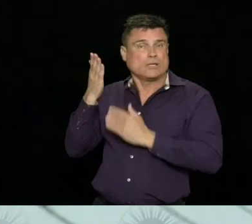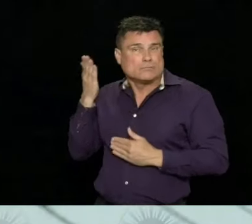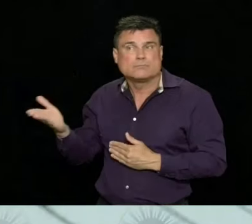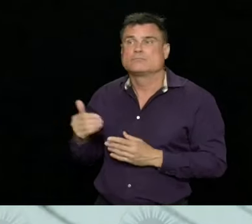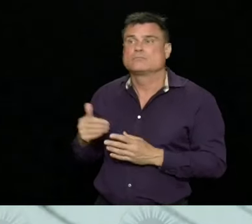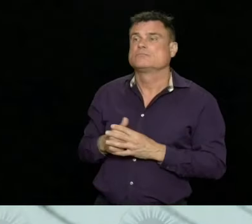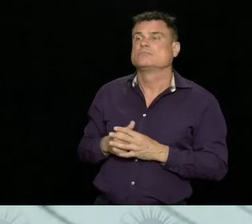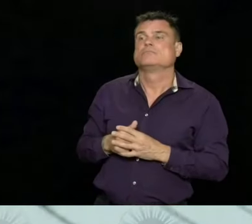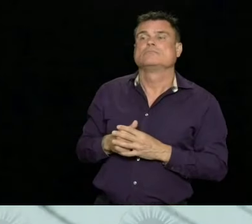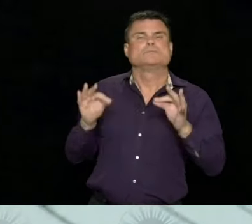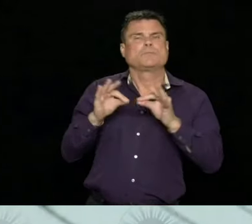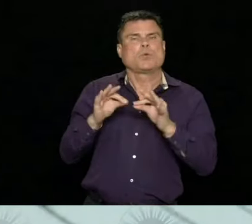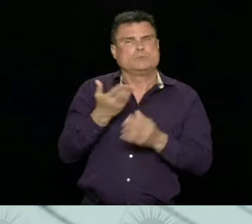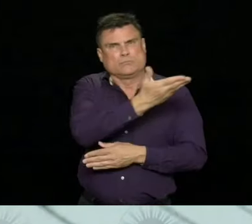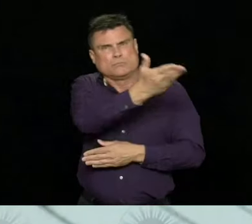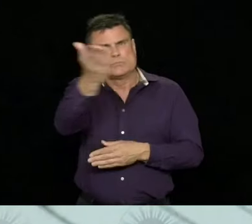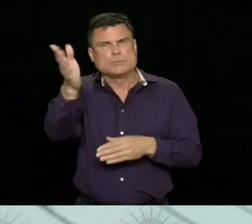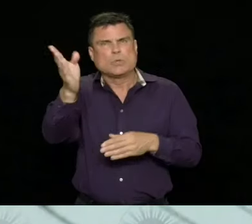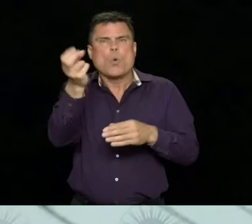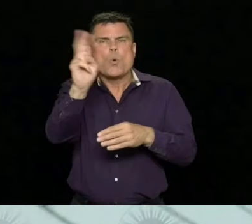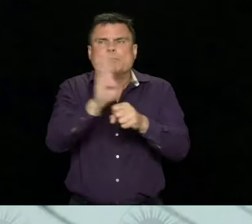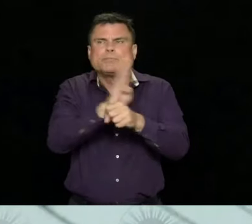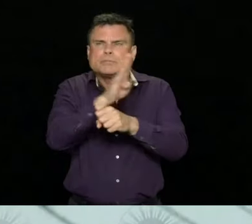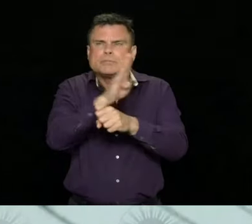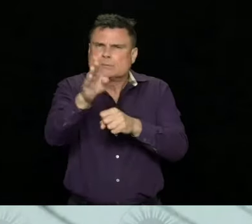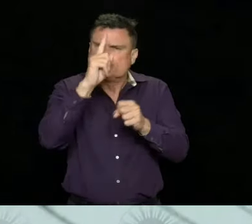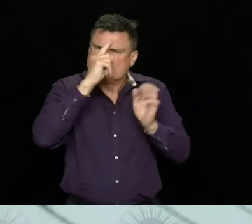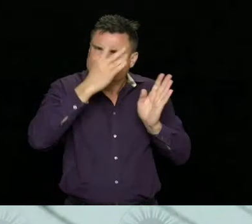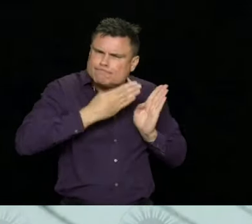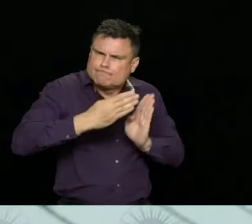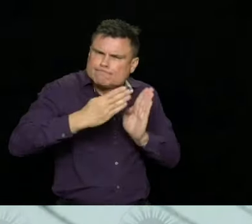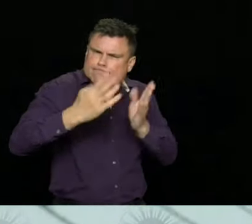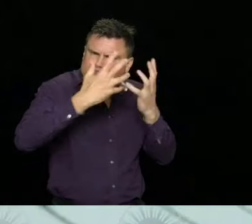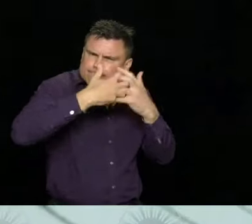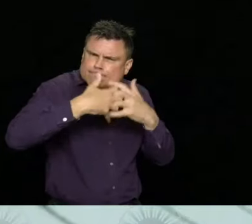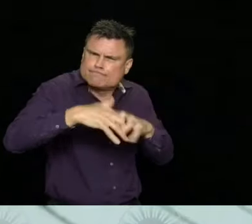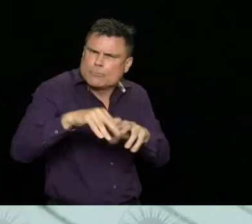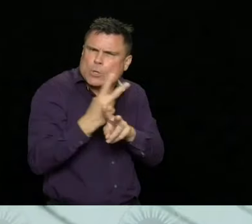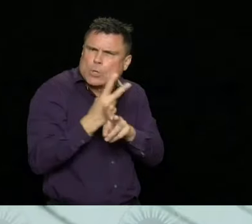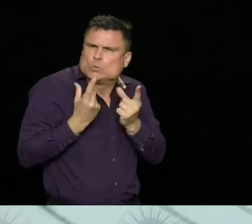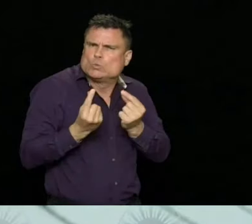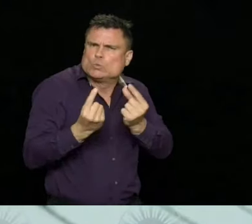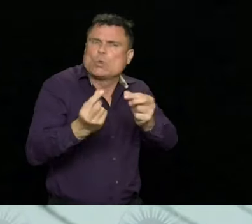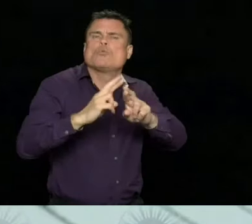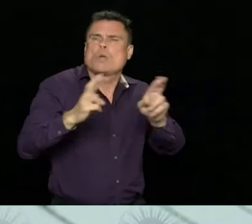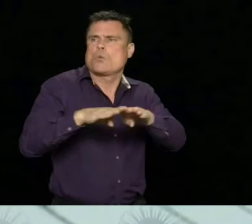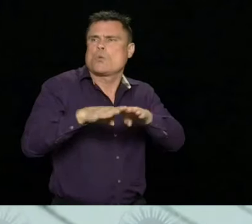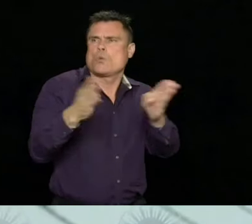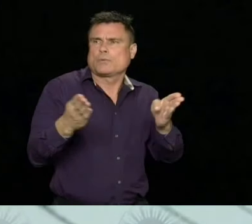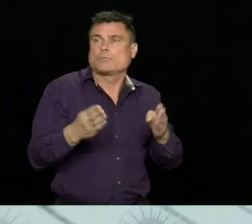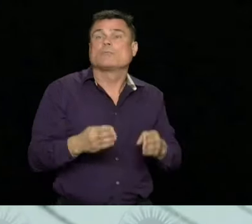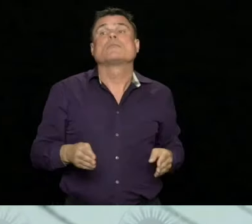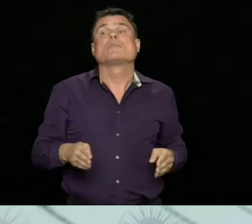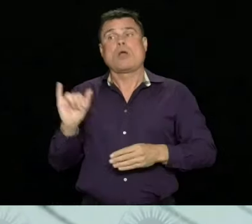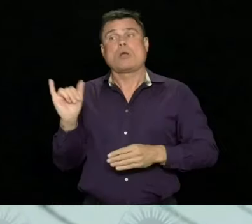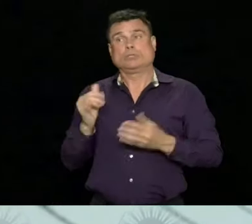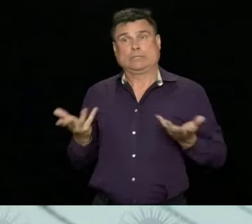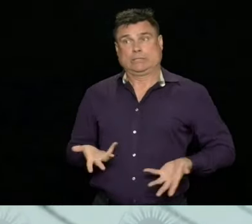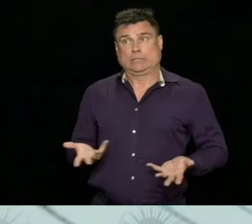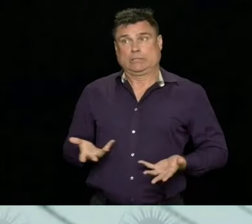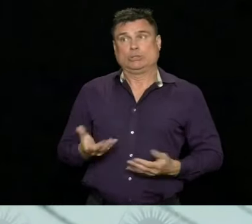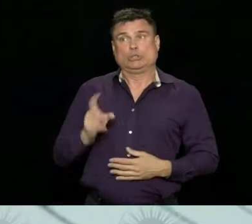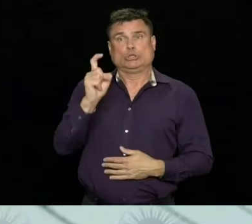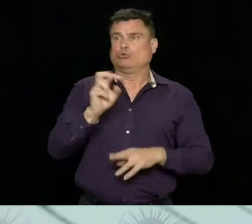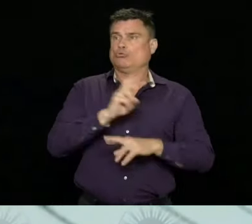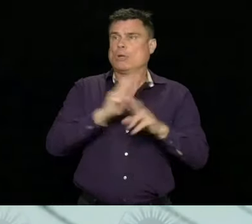plan. And we encourage them to post at their businesses so that the workers can see what the safety plan that they're working under,